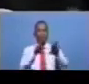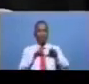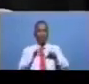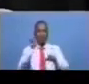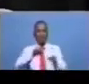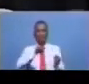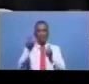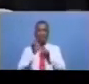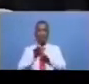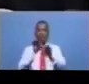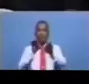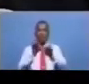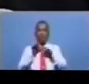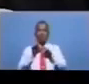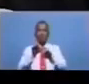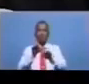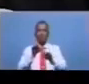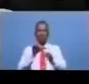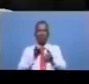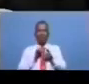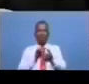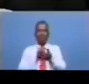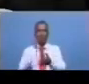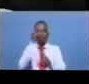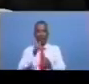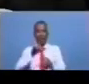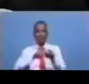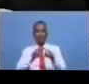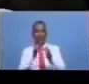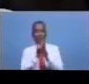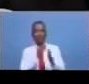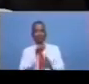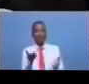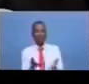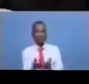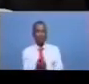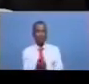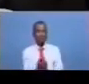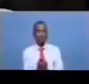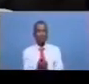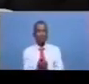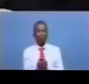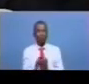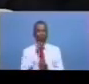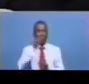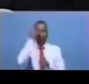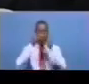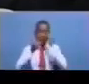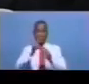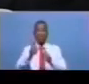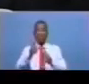had to go for the funeral. That is why lawyer Tony Letta is also not in court. So he's not in court, not because of